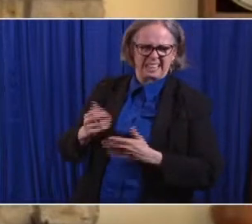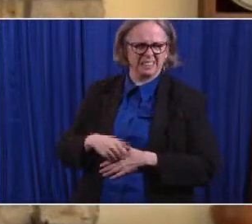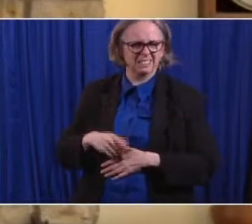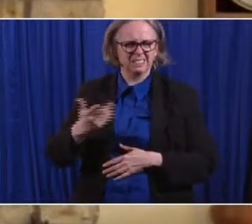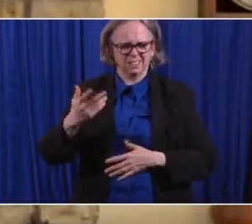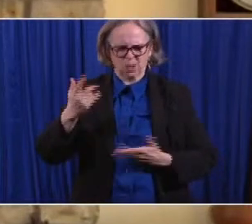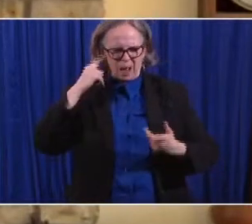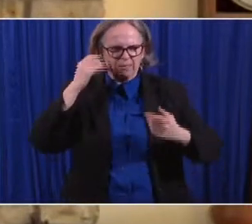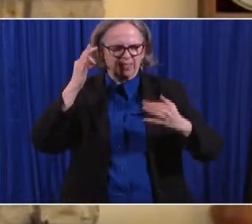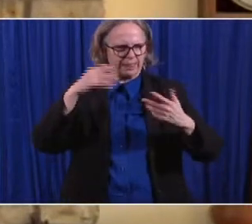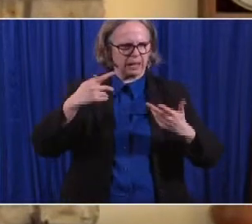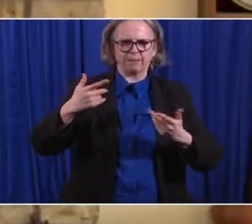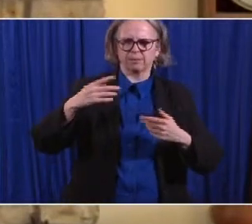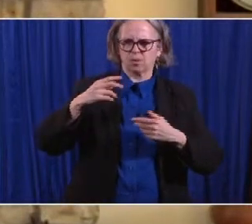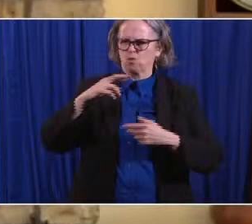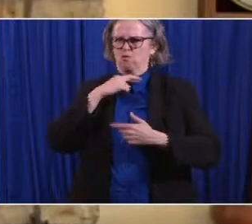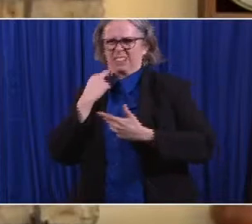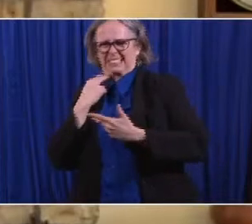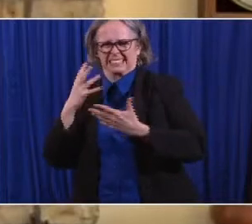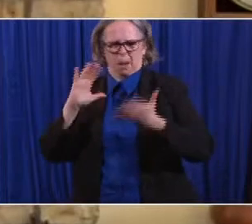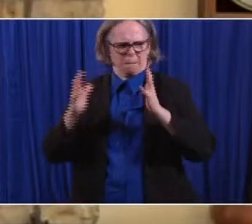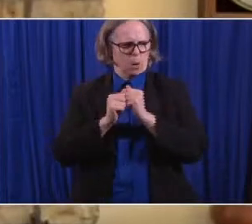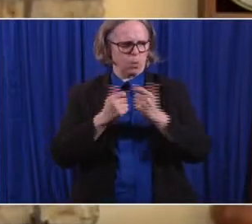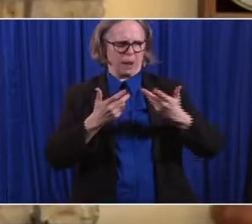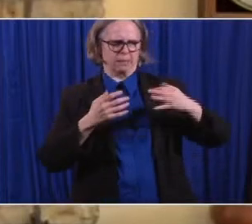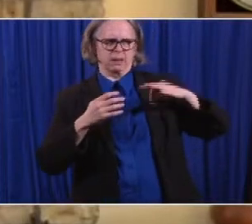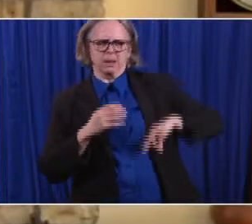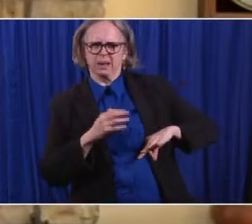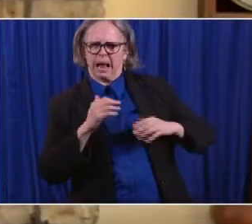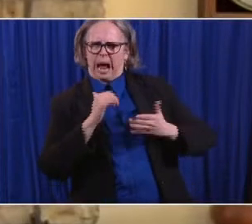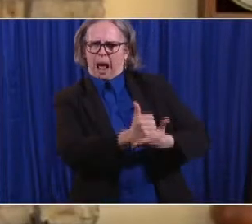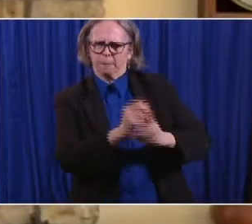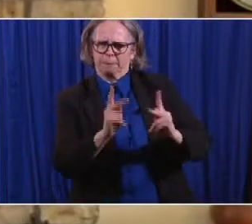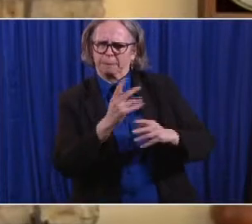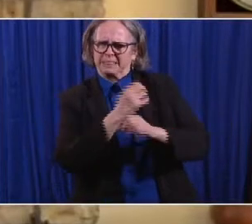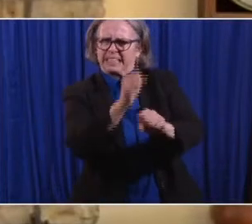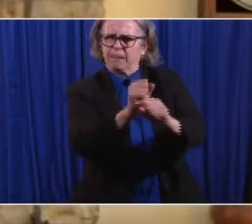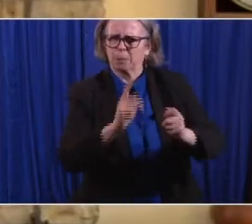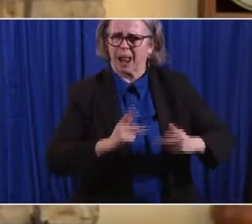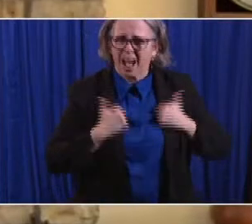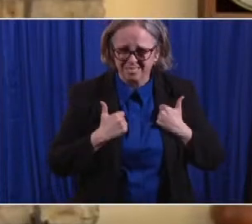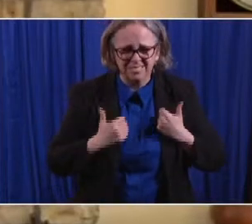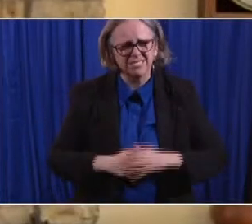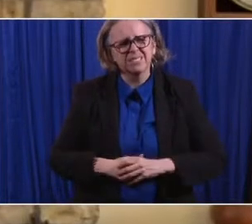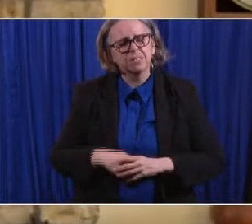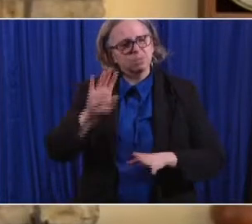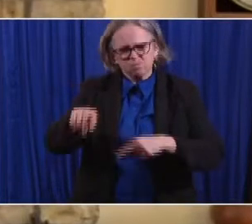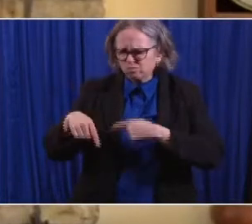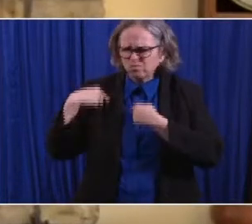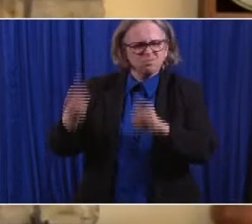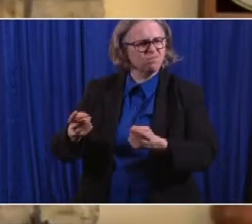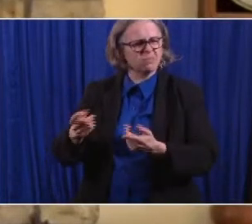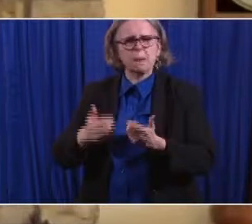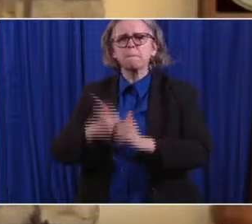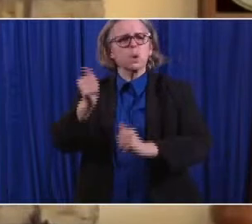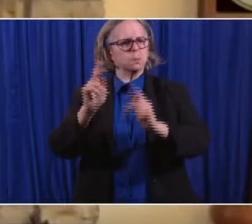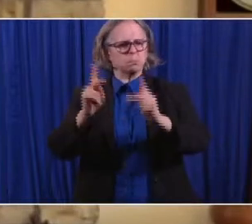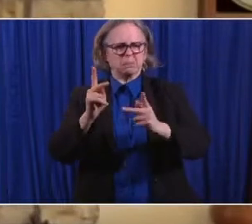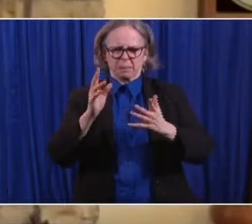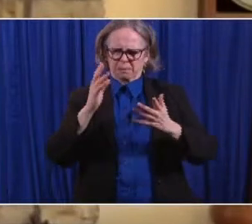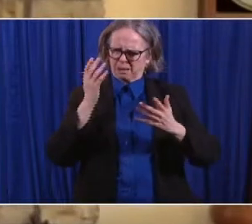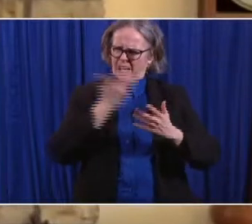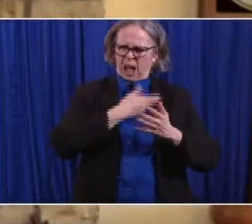get the COVID. But if you look at most of the things that we've done, they have been based on risk of